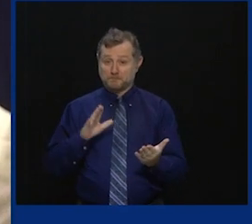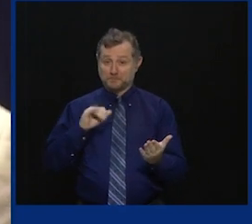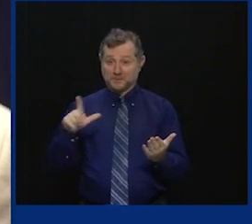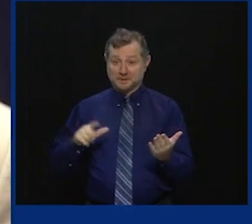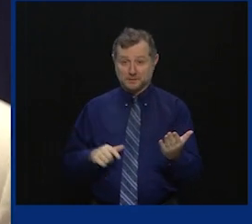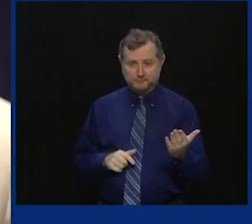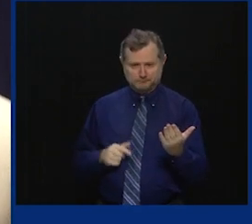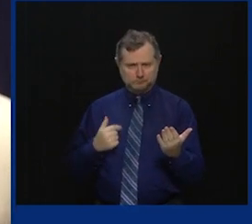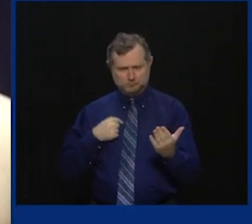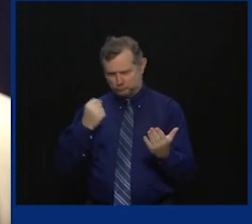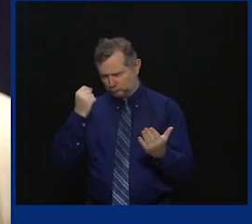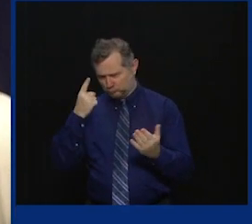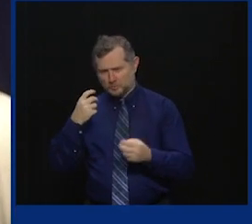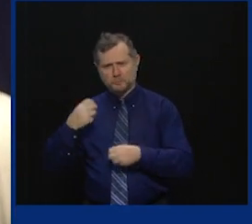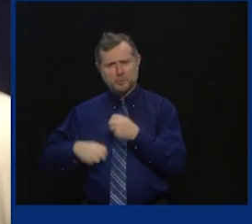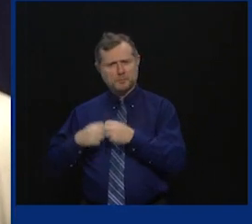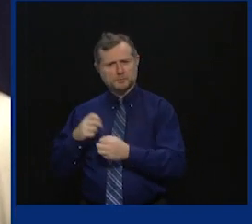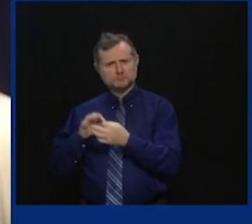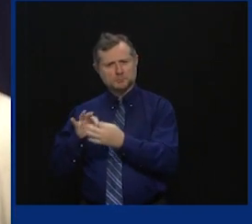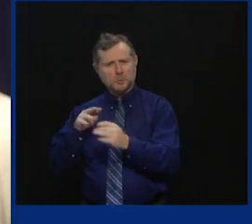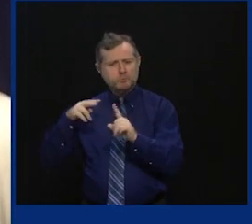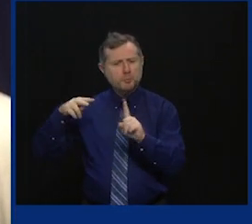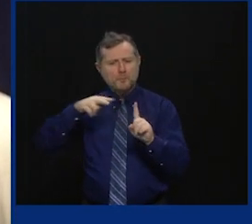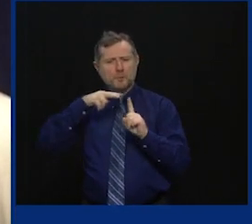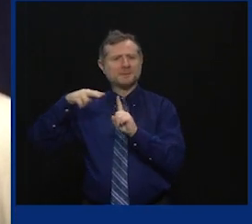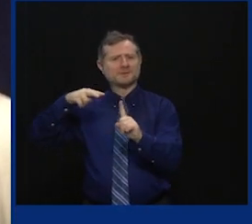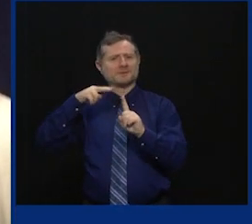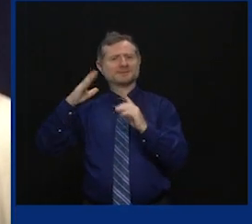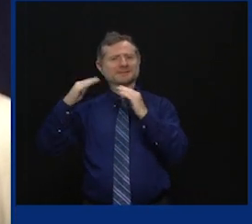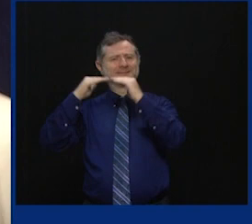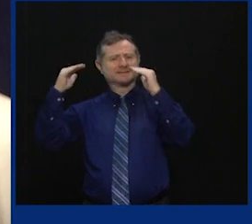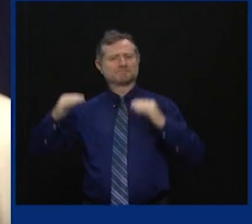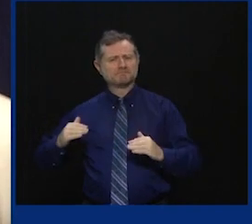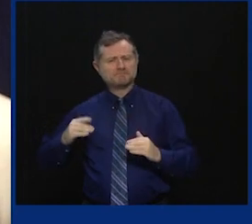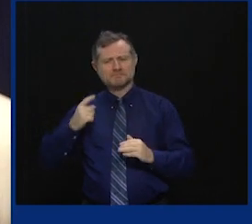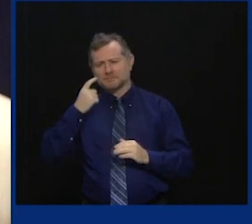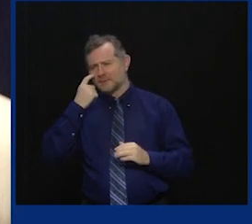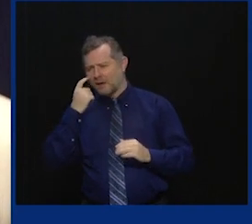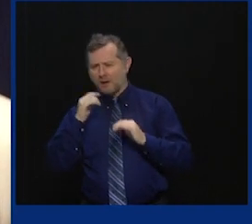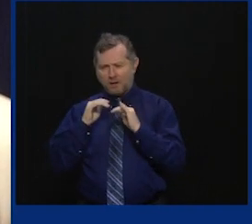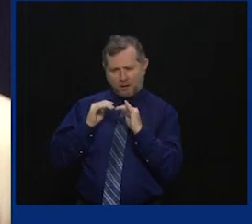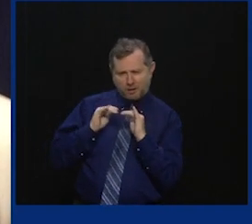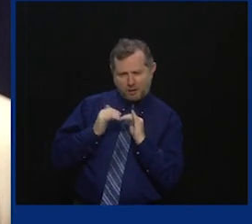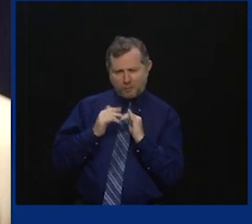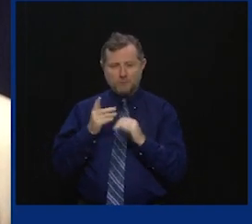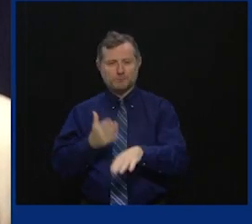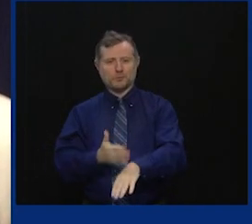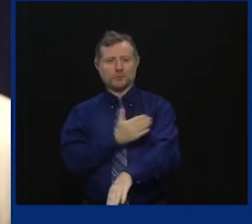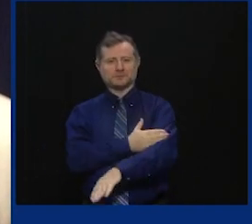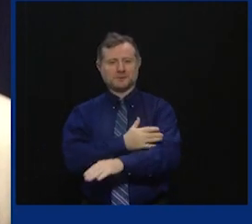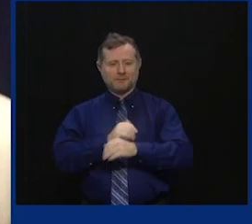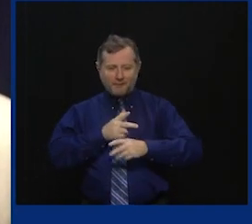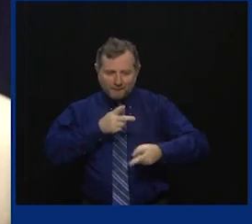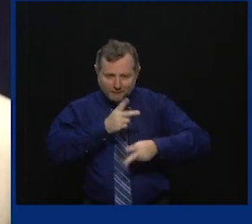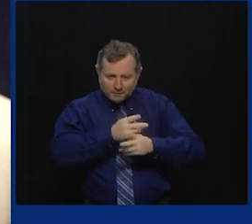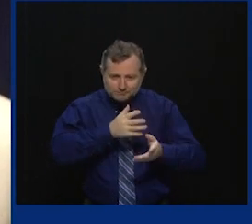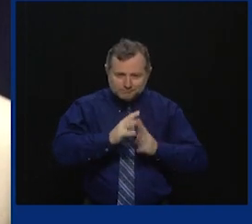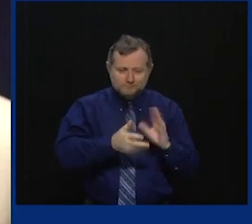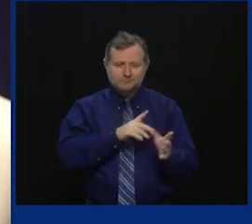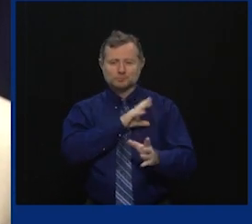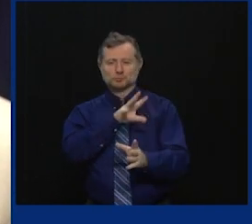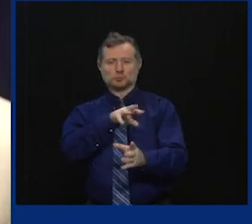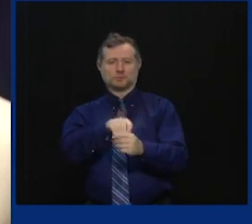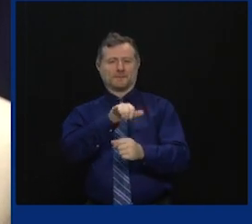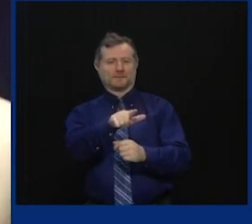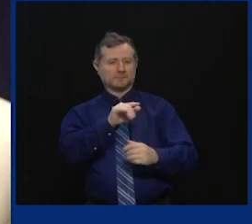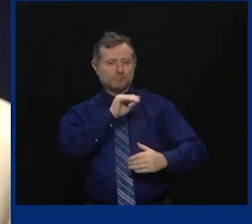I thought about how can we make this process a more care-centered process. And I had learned that parole